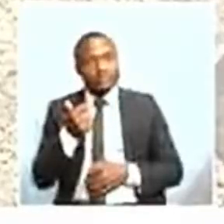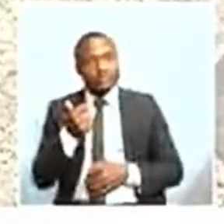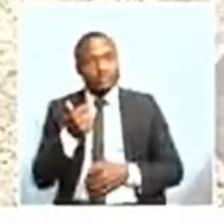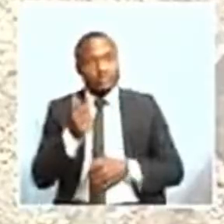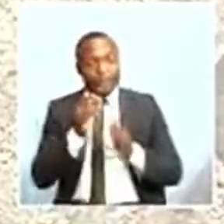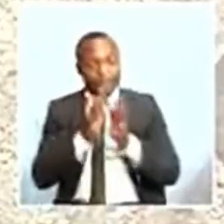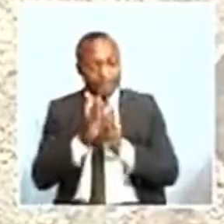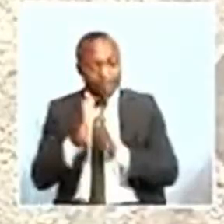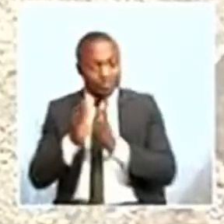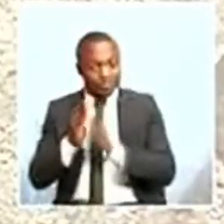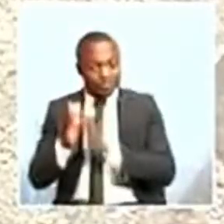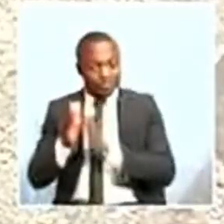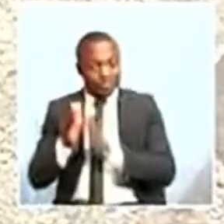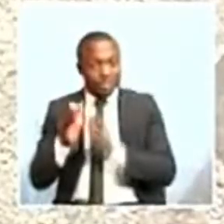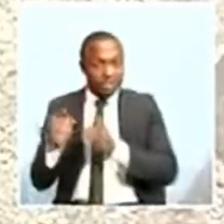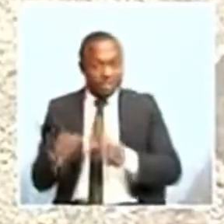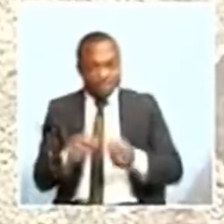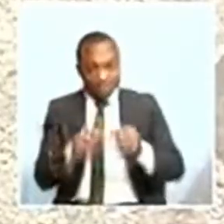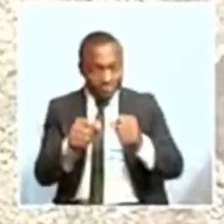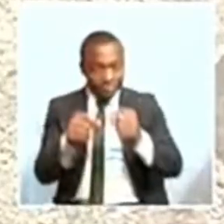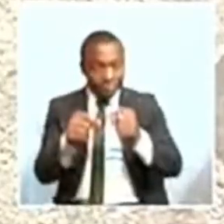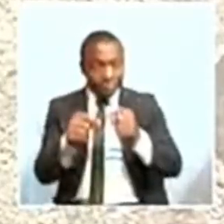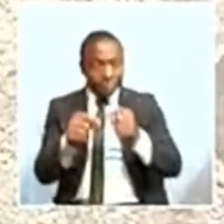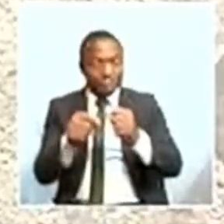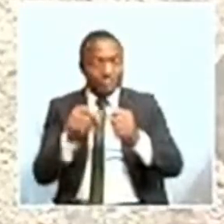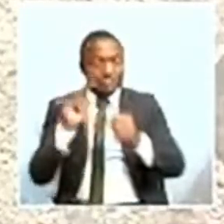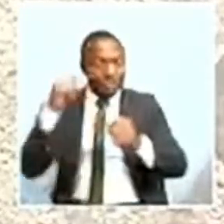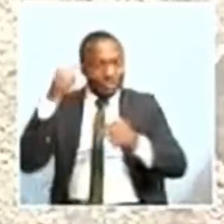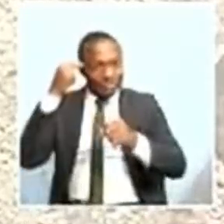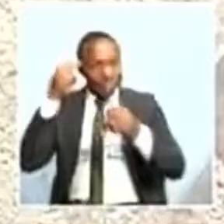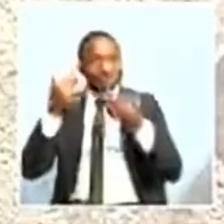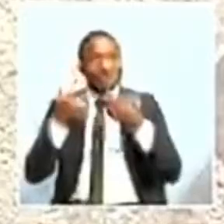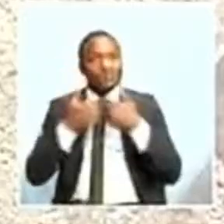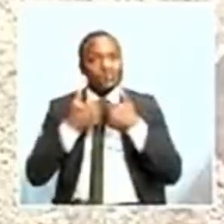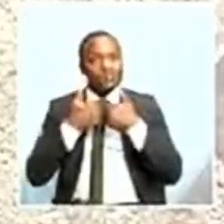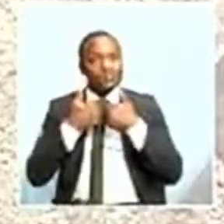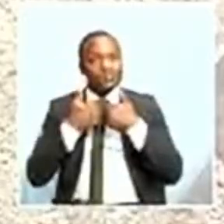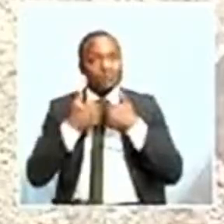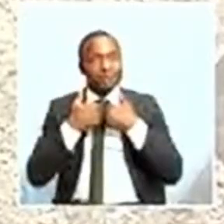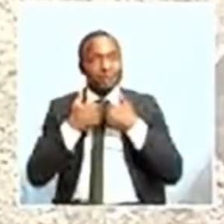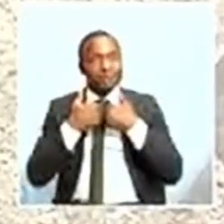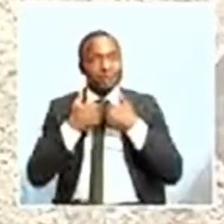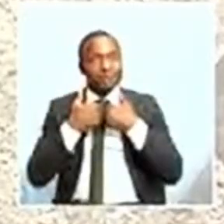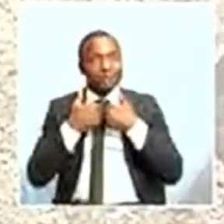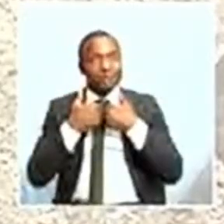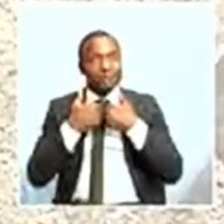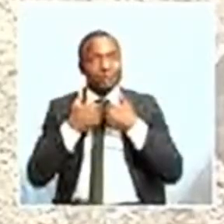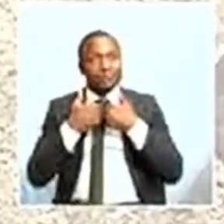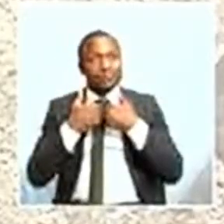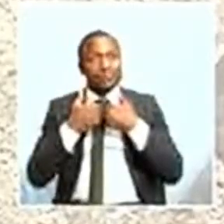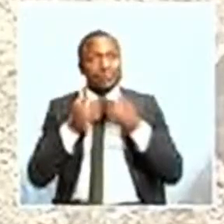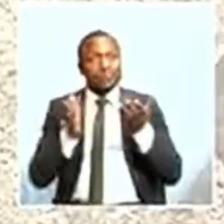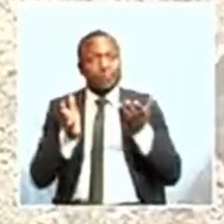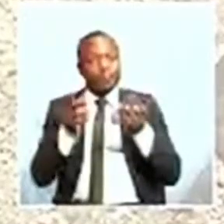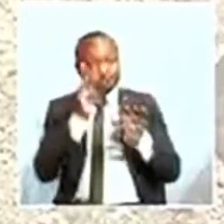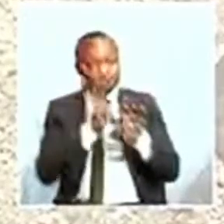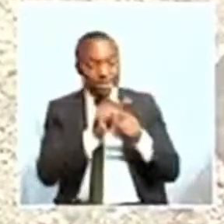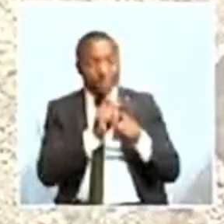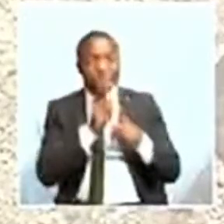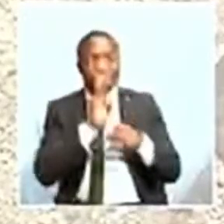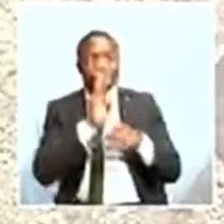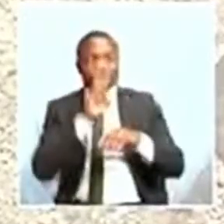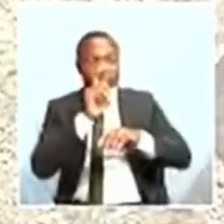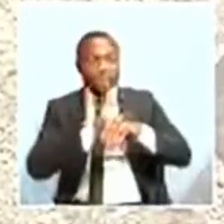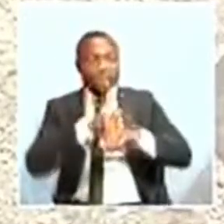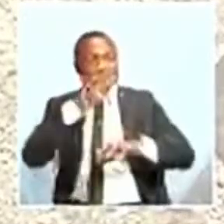specific plans and strategies does the government have in place for harvesting water during this rain